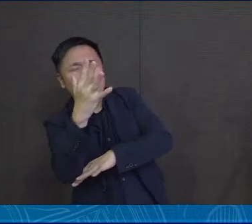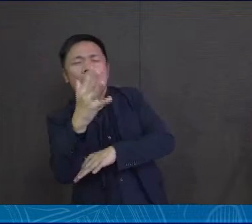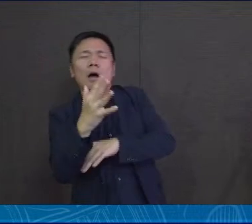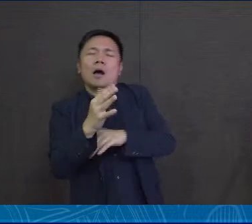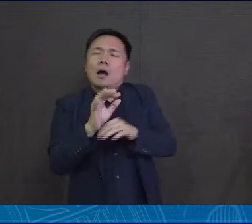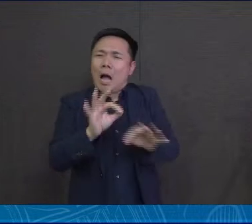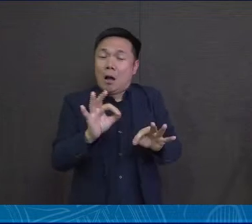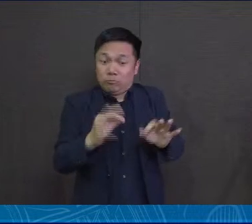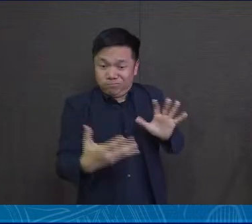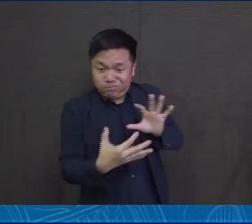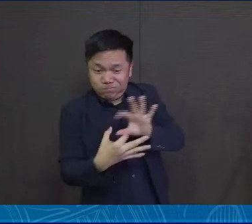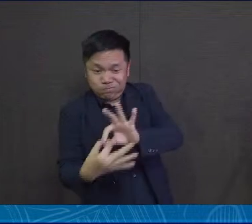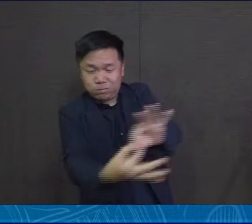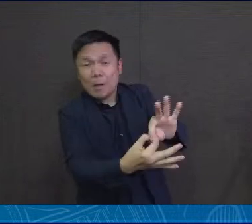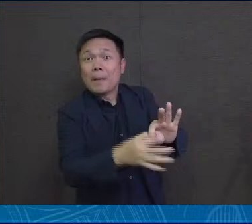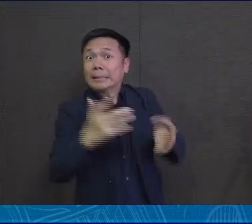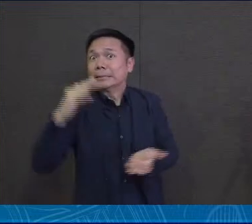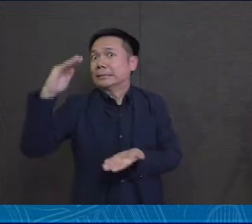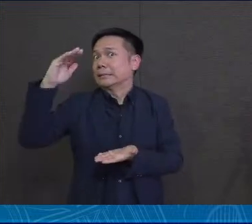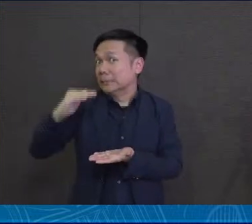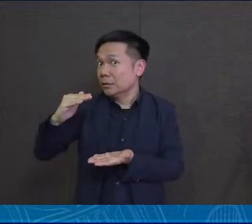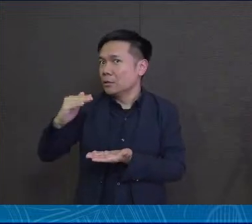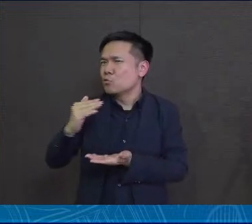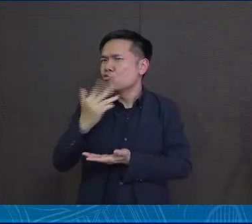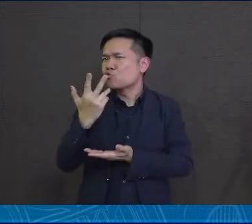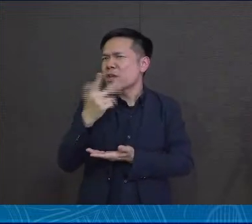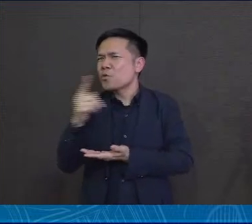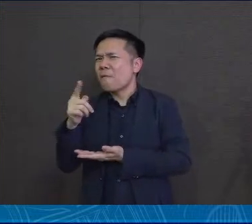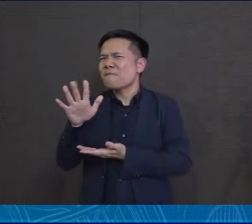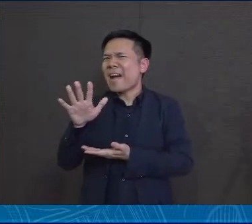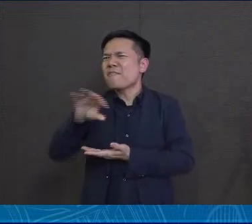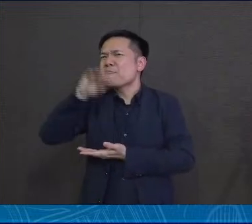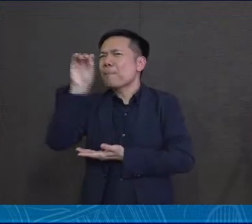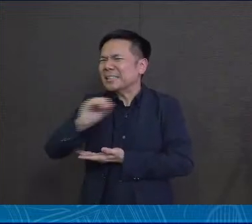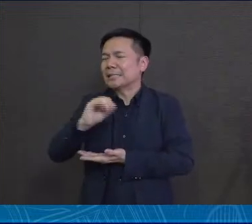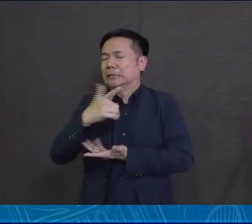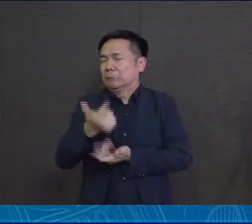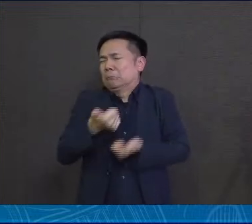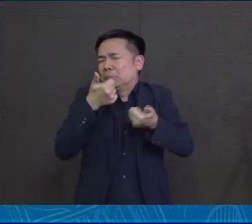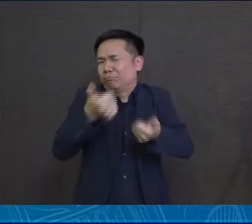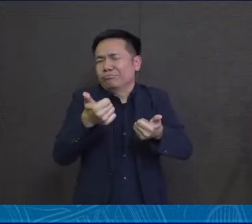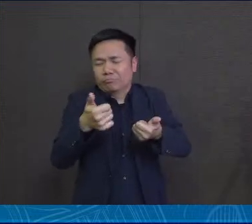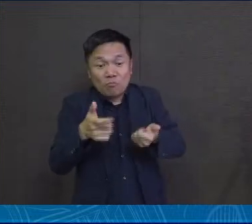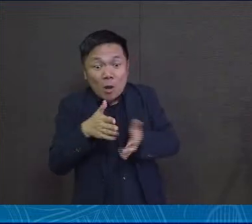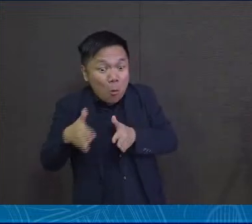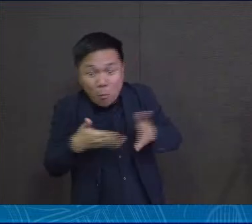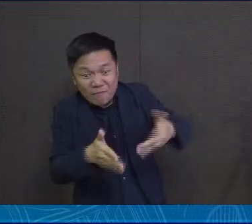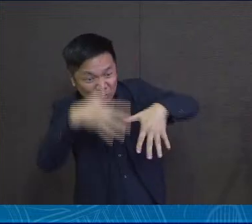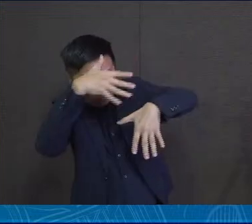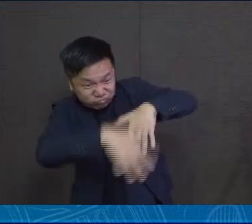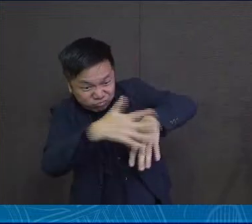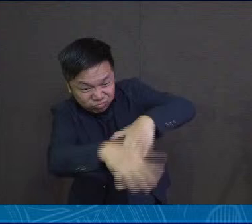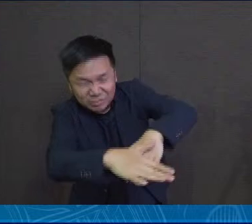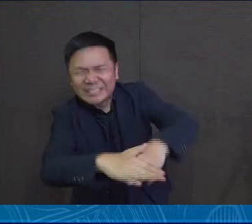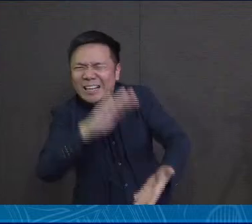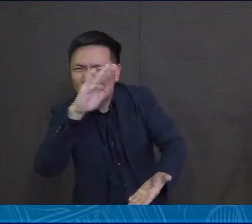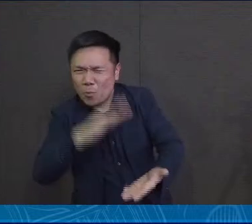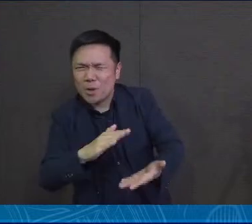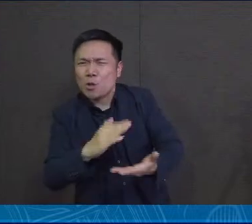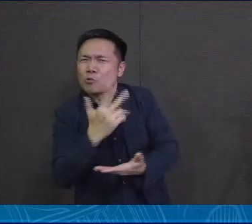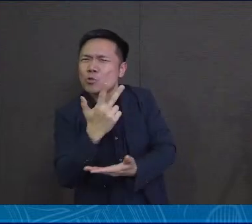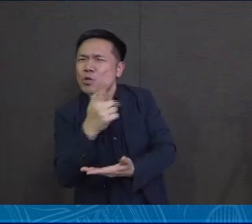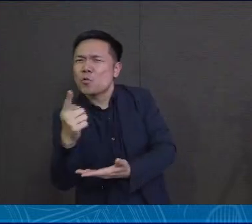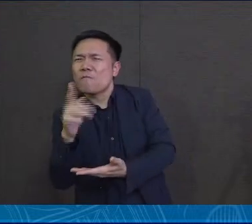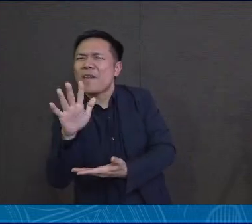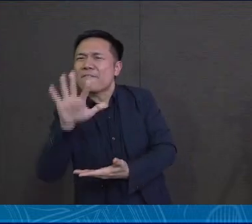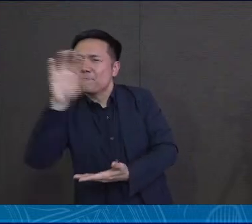we could achieve a 35% average annualized damage reduction. So one of the things that I think is